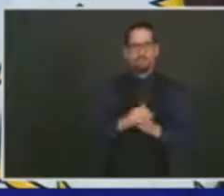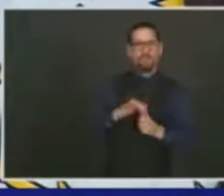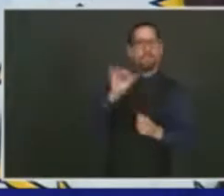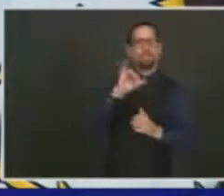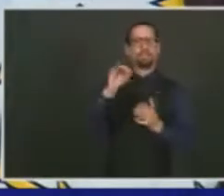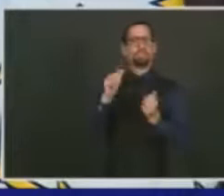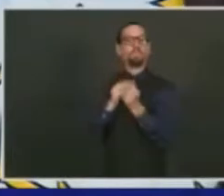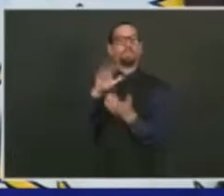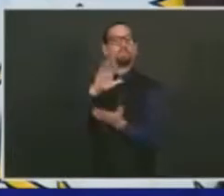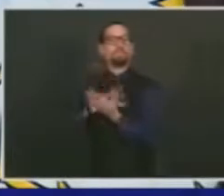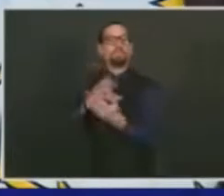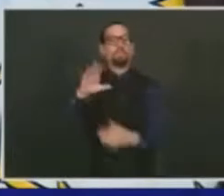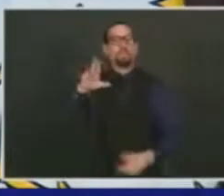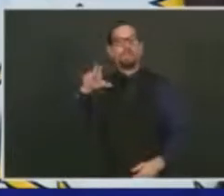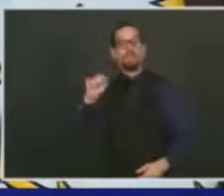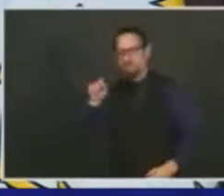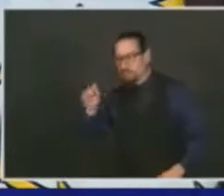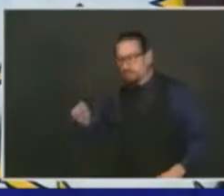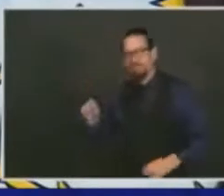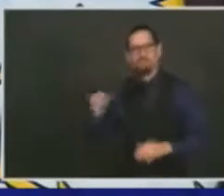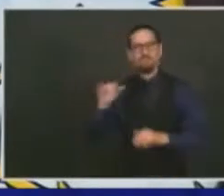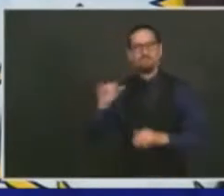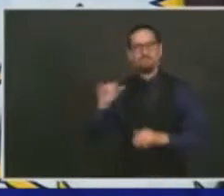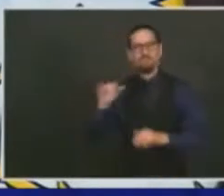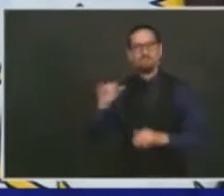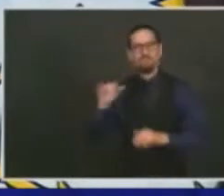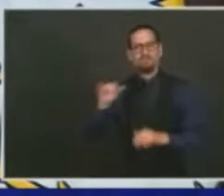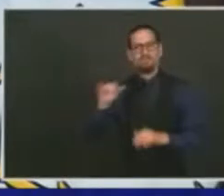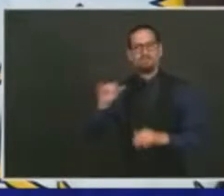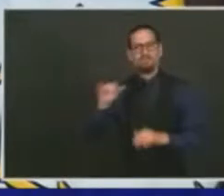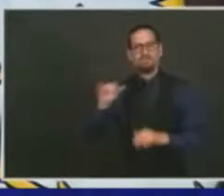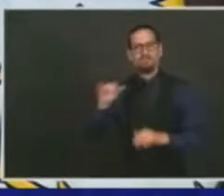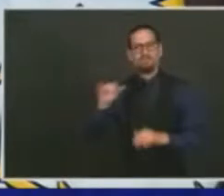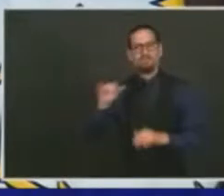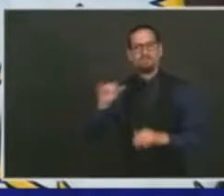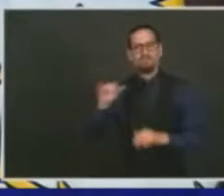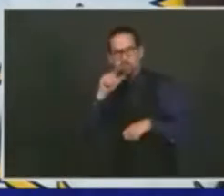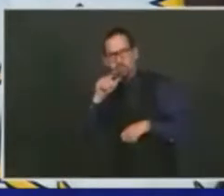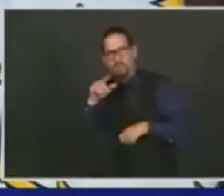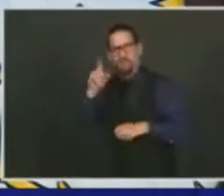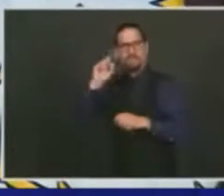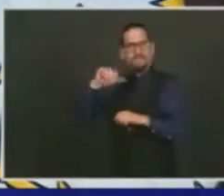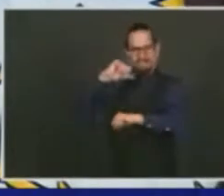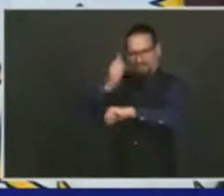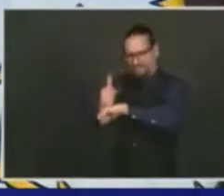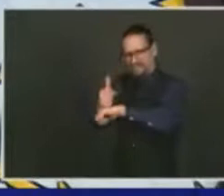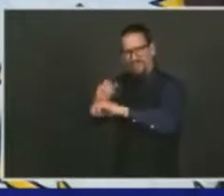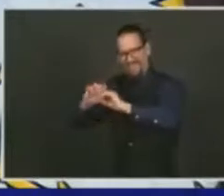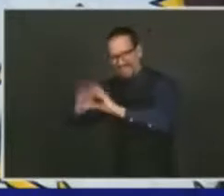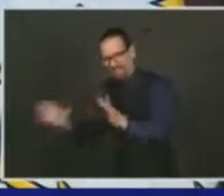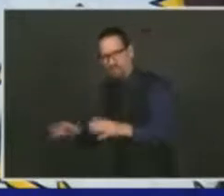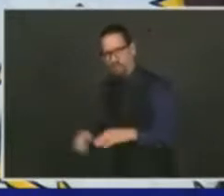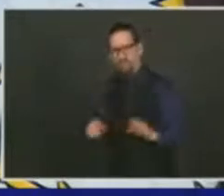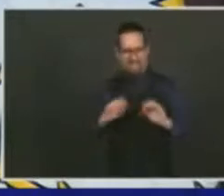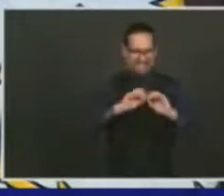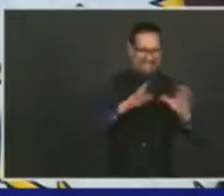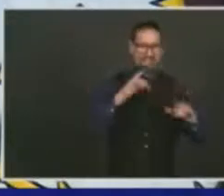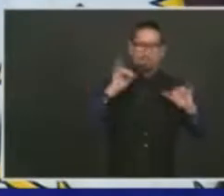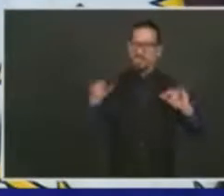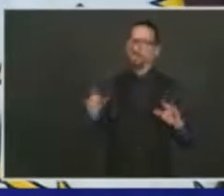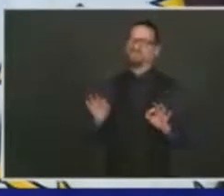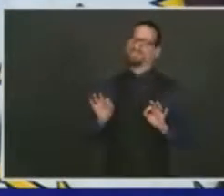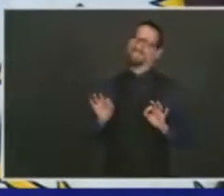every superintendent, seating a accurate seating chart is worth its weight in gold for us